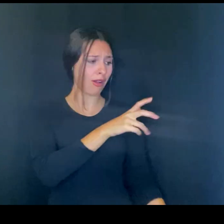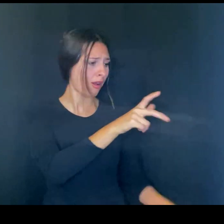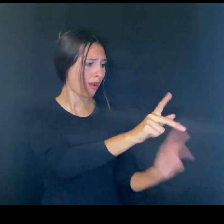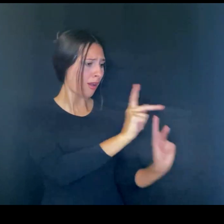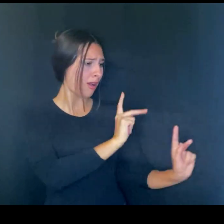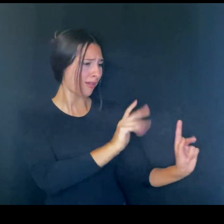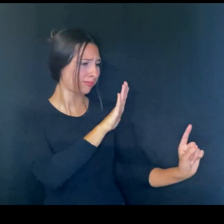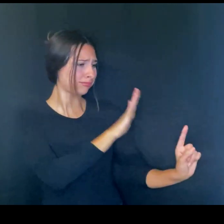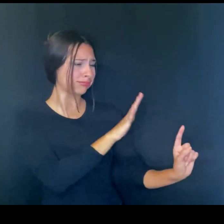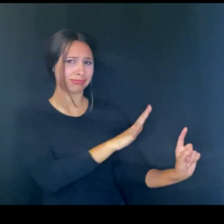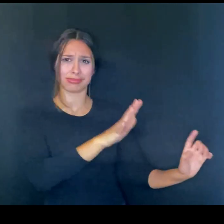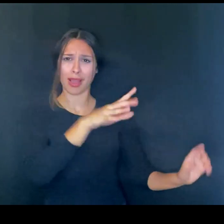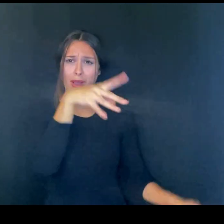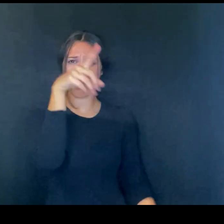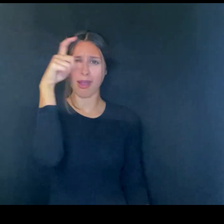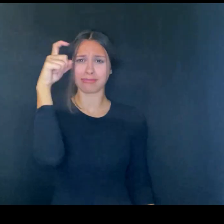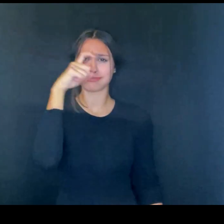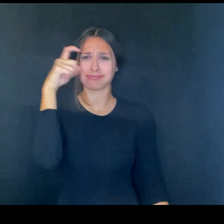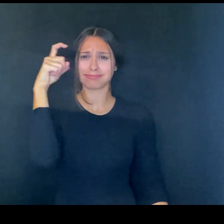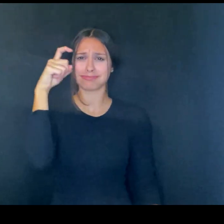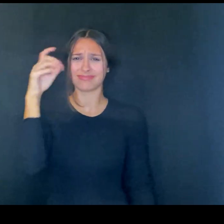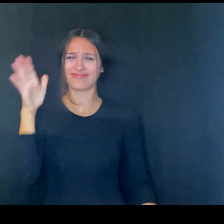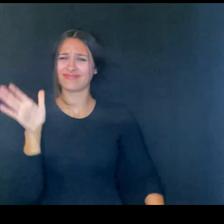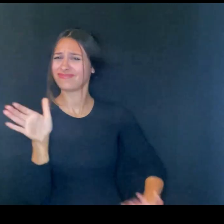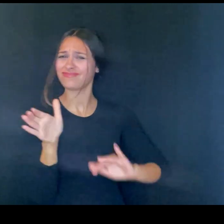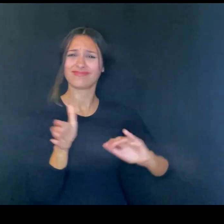nor the wisdom of men.